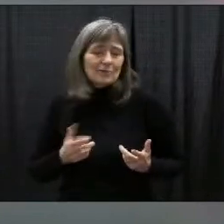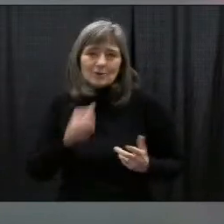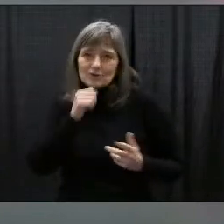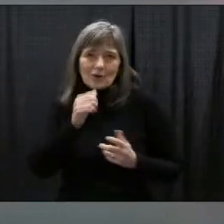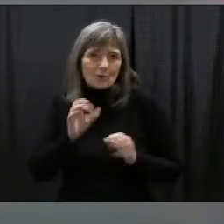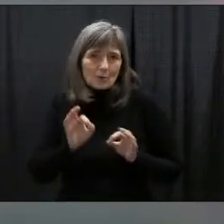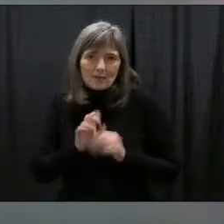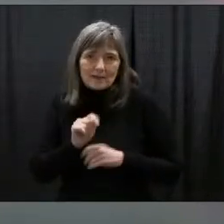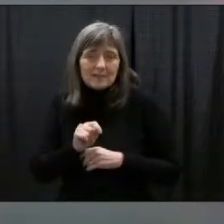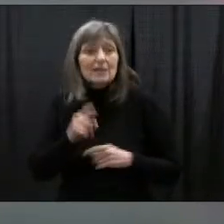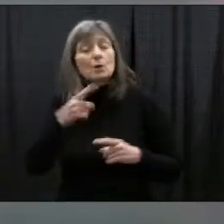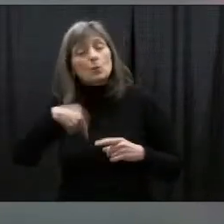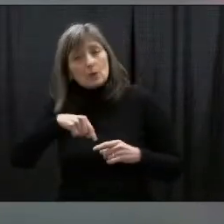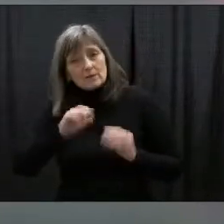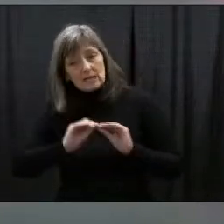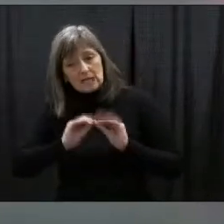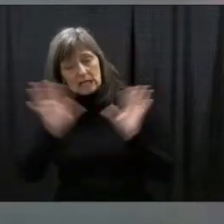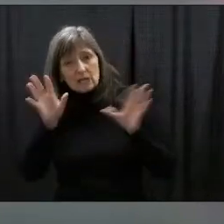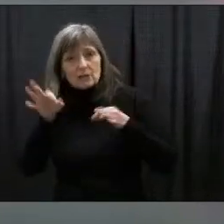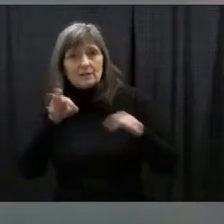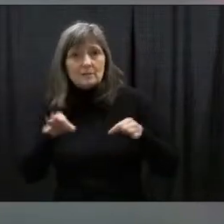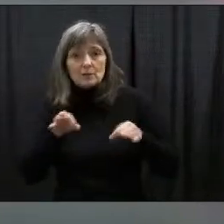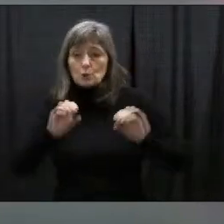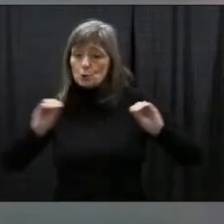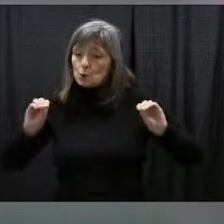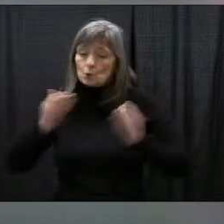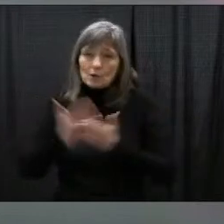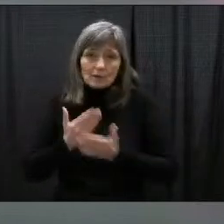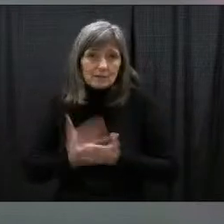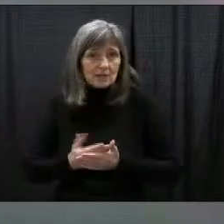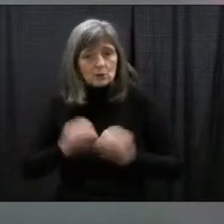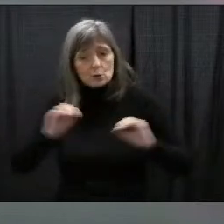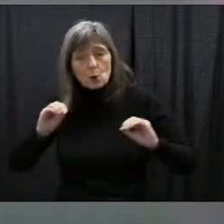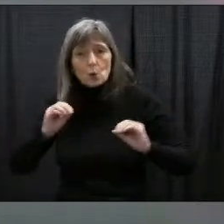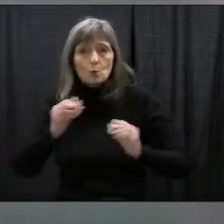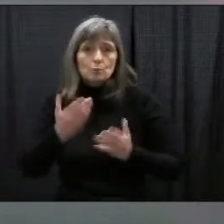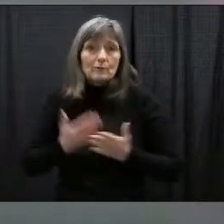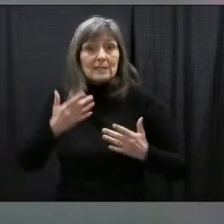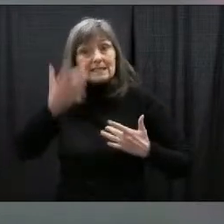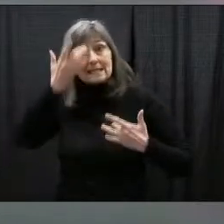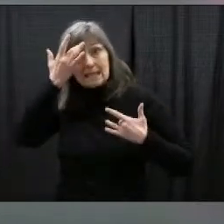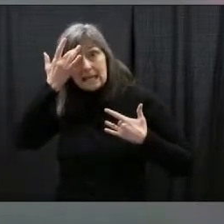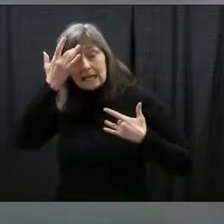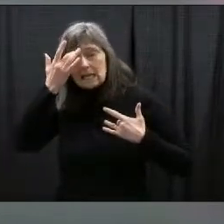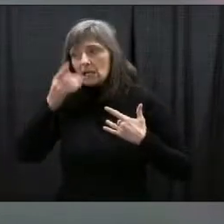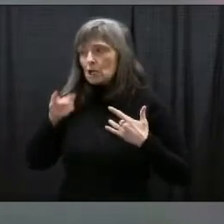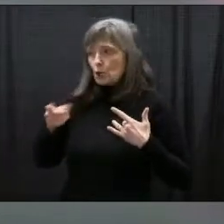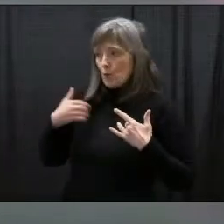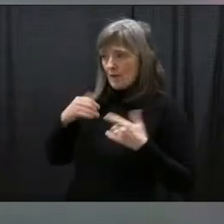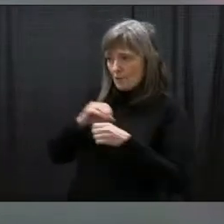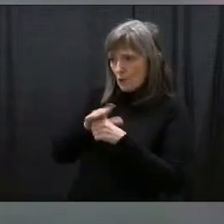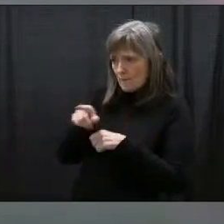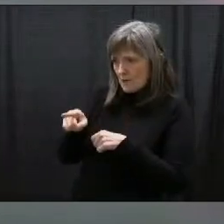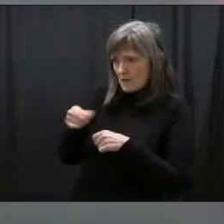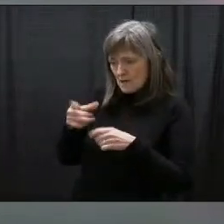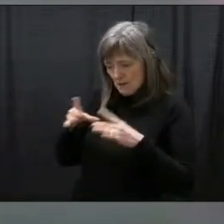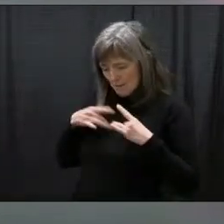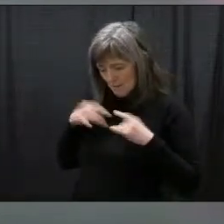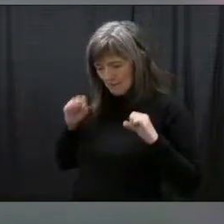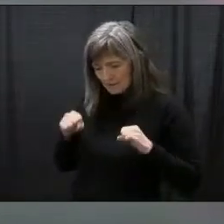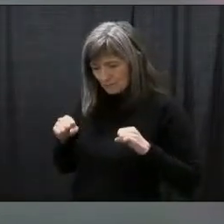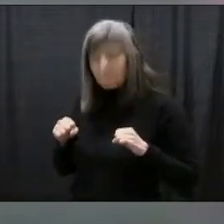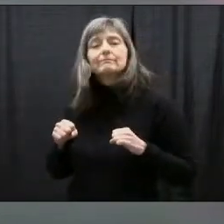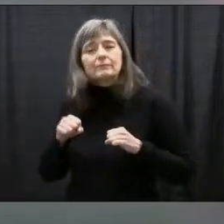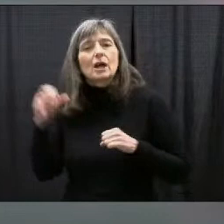is straightforward and safe. It requires no documentation at all, and I would encourage organizations and employers